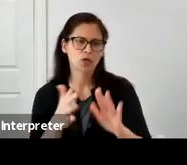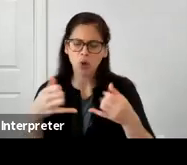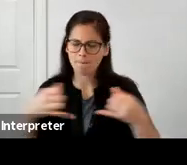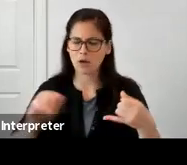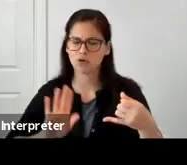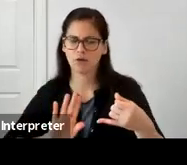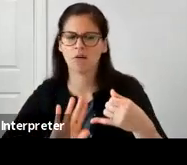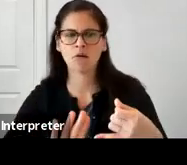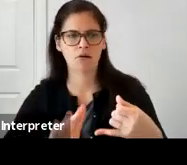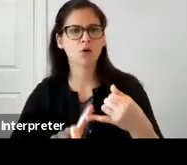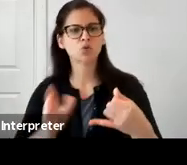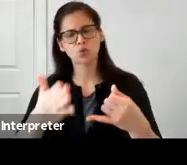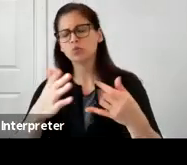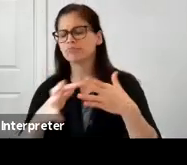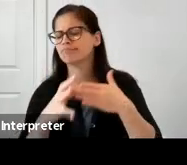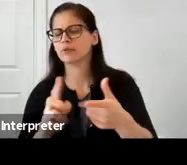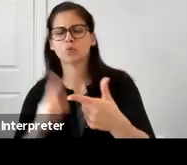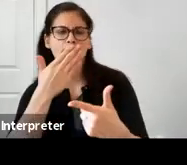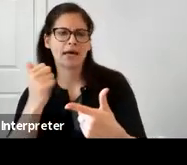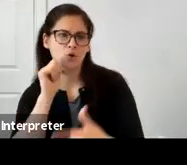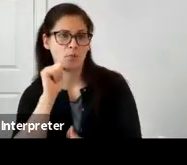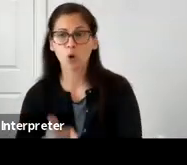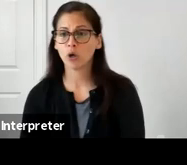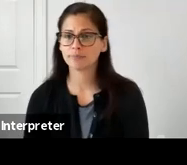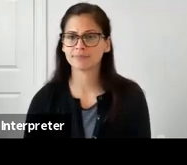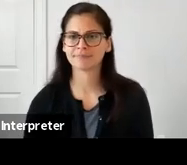boundaries toward a better tomorrow.